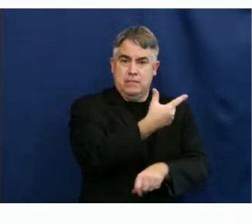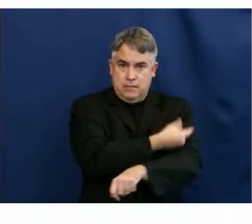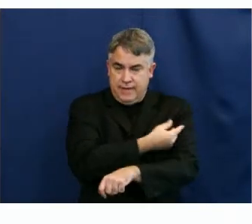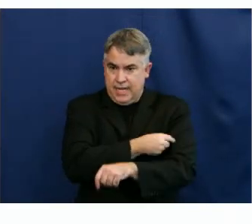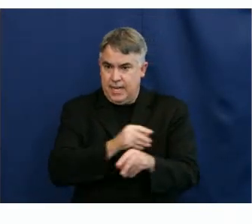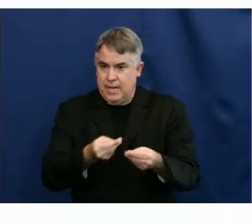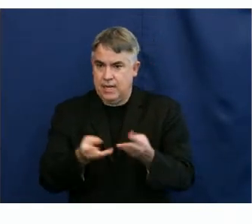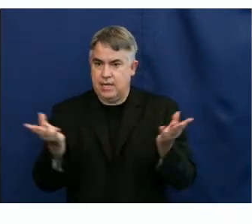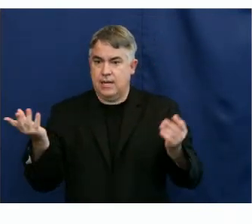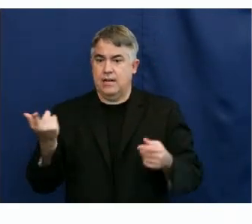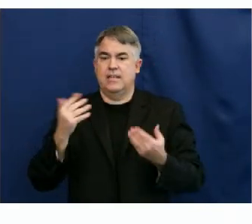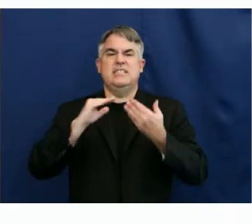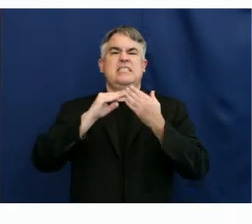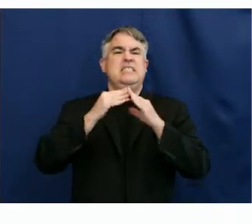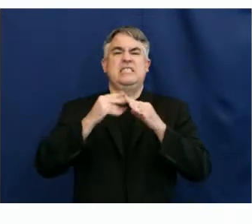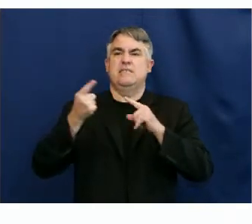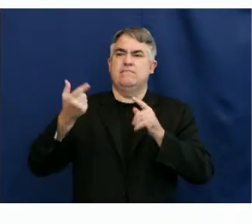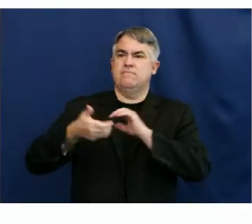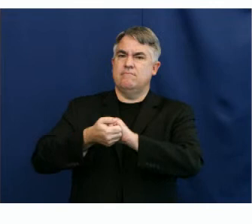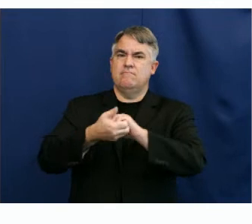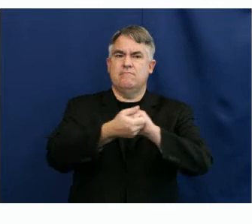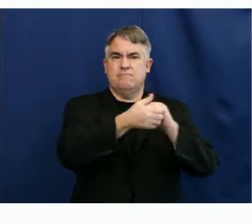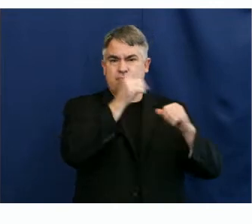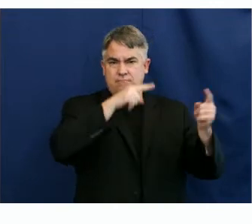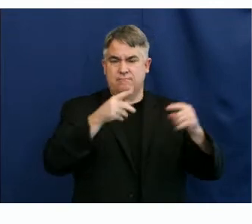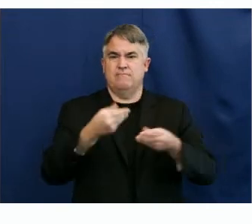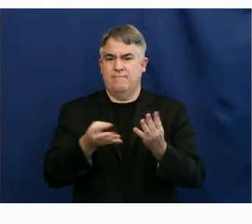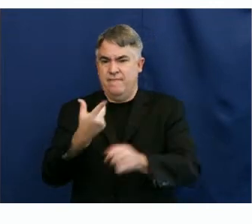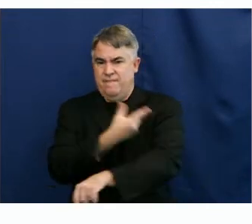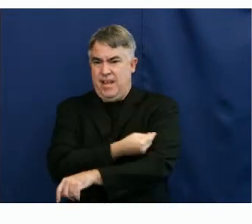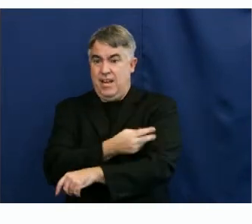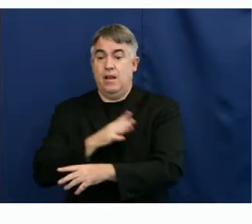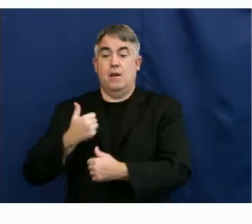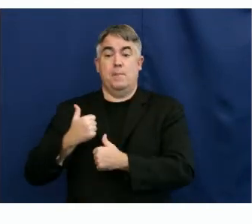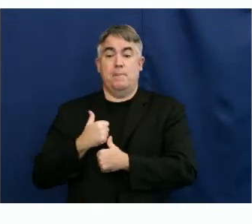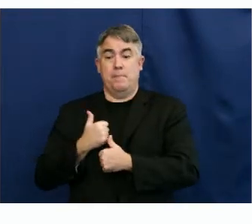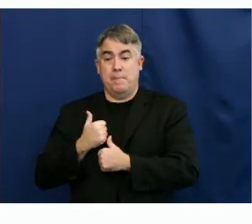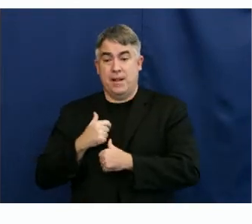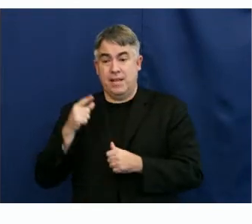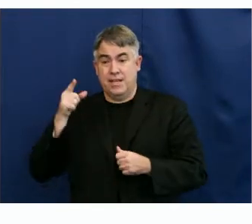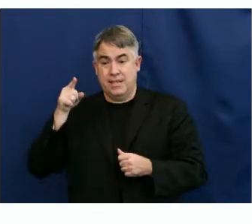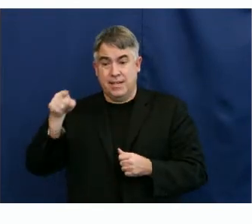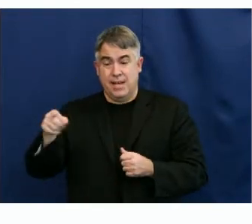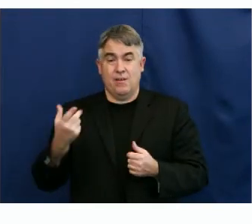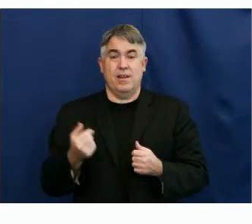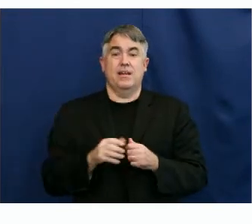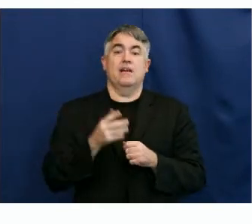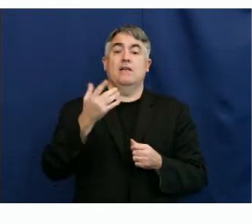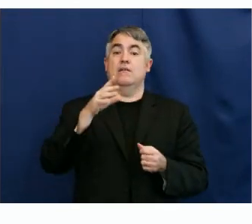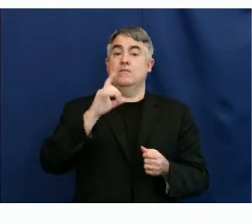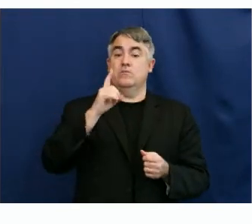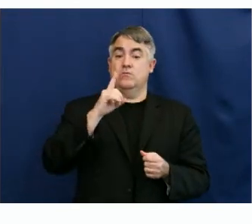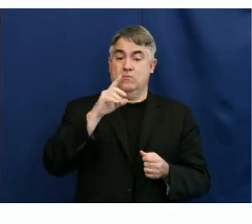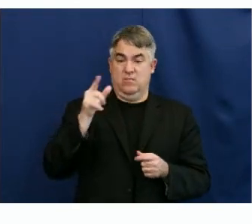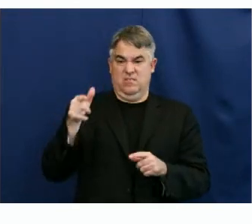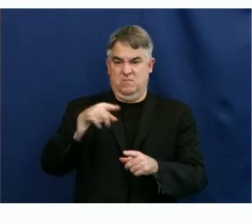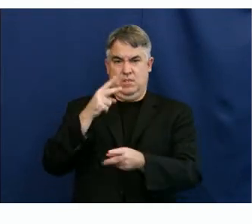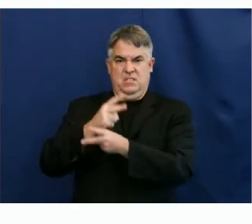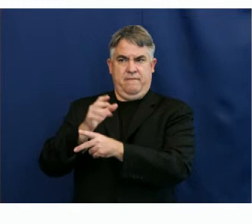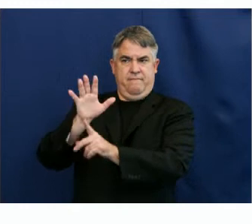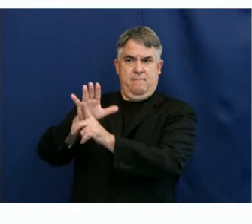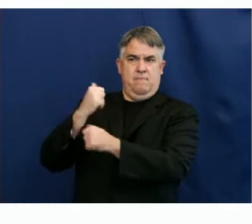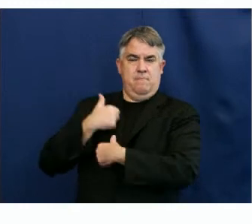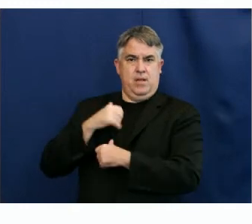of cities throughout San Diego County, along with the Military and Veterans Administration, which is doing their own, and our pharmacies. So there